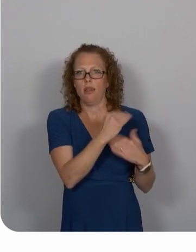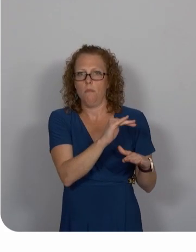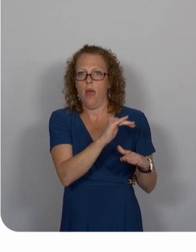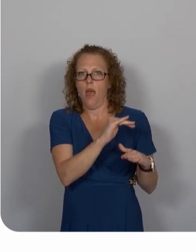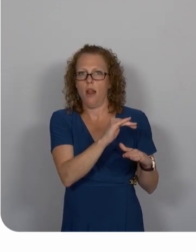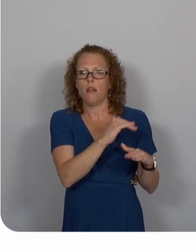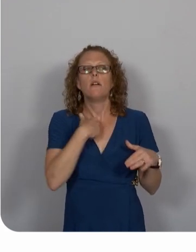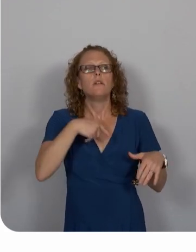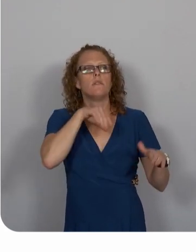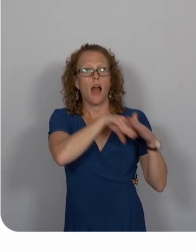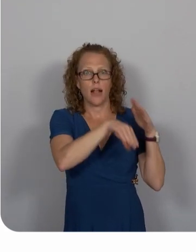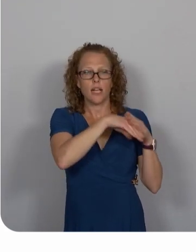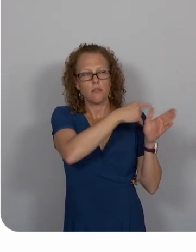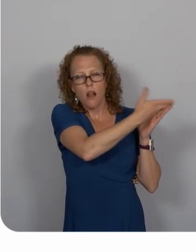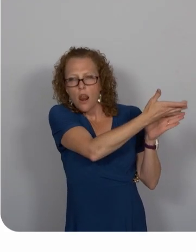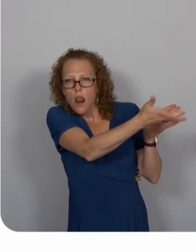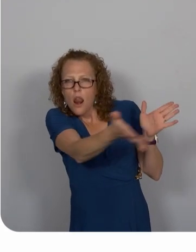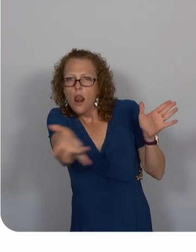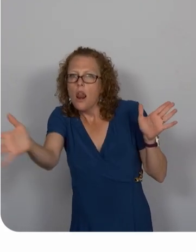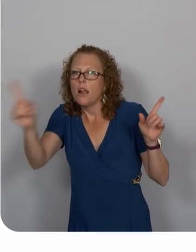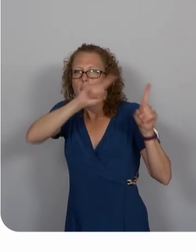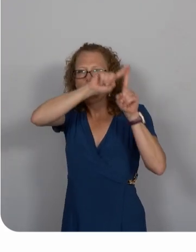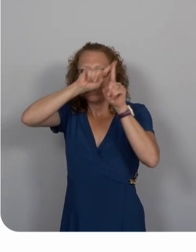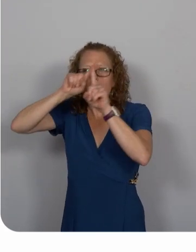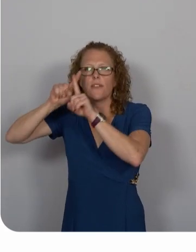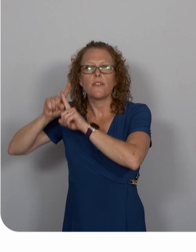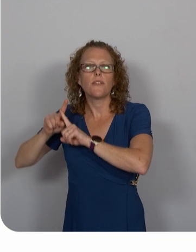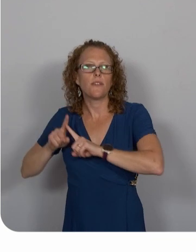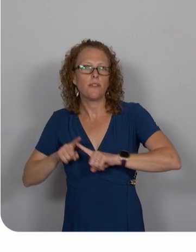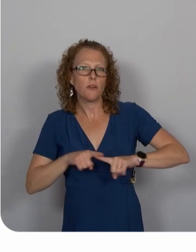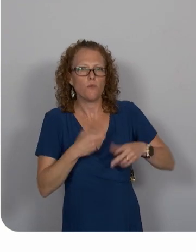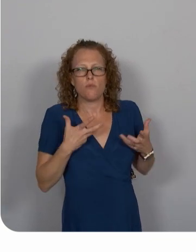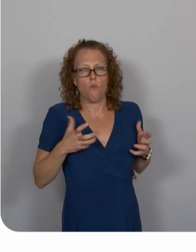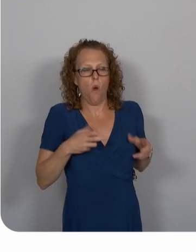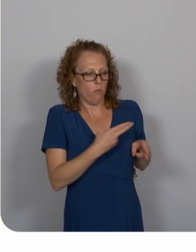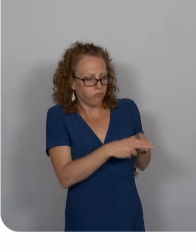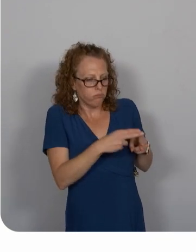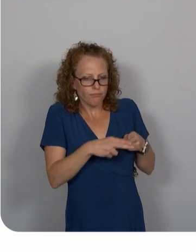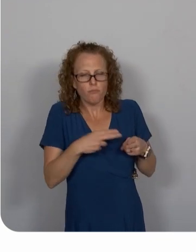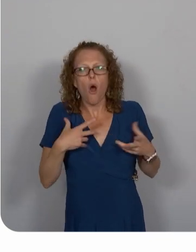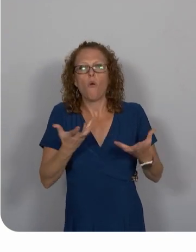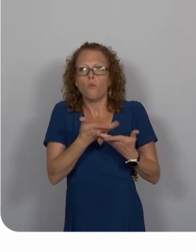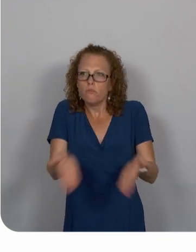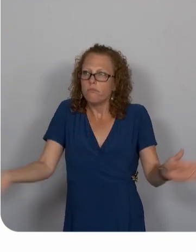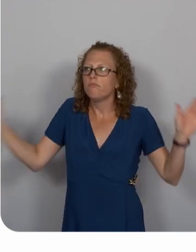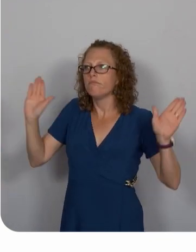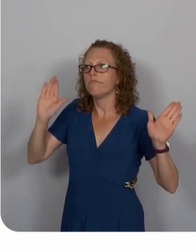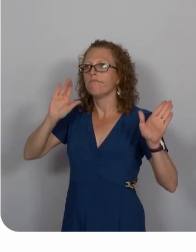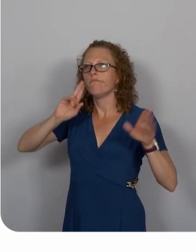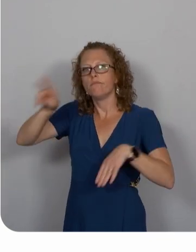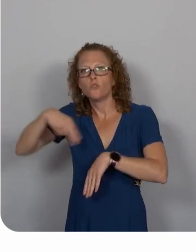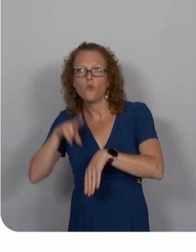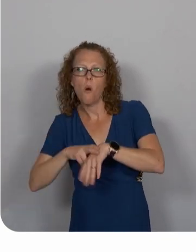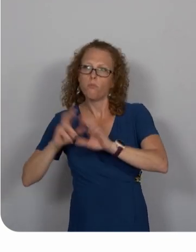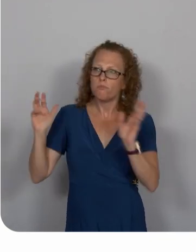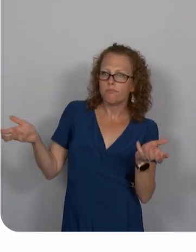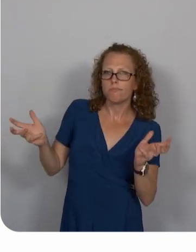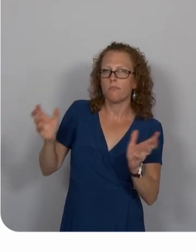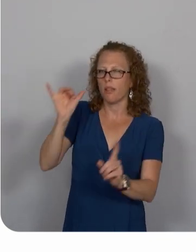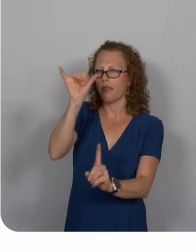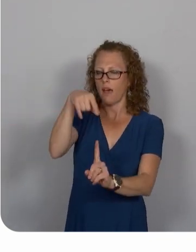these deeper back and forth chats rather than these short threads. And last, we optimize our output